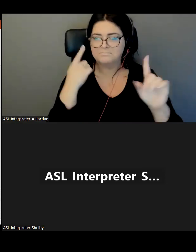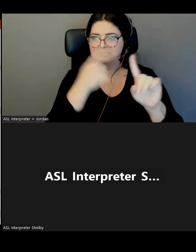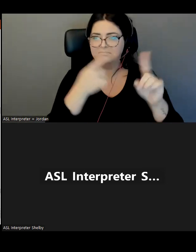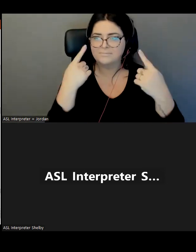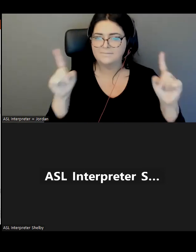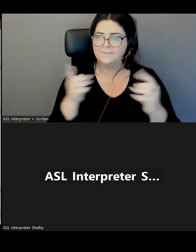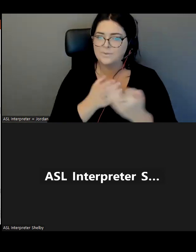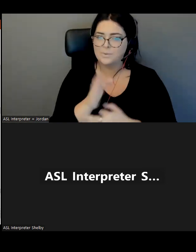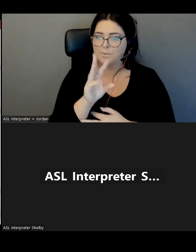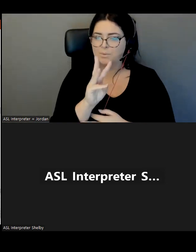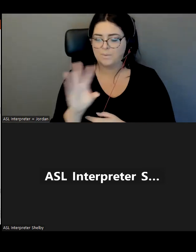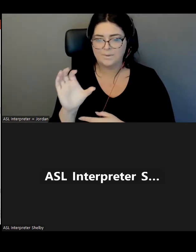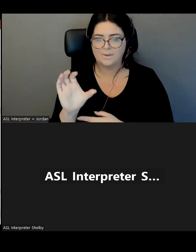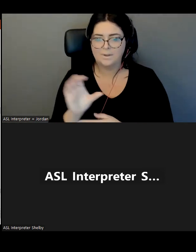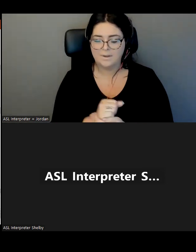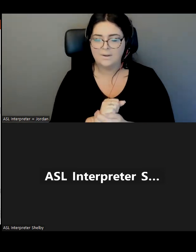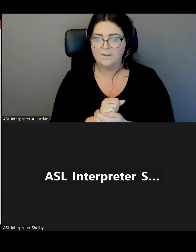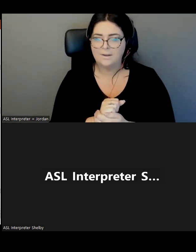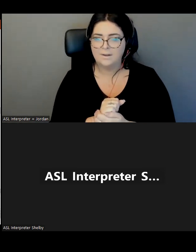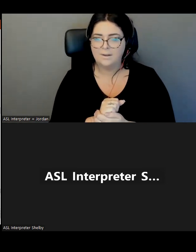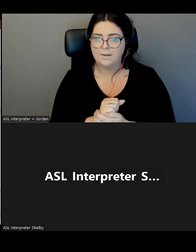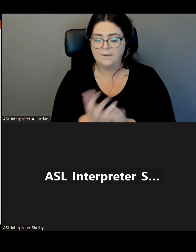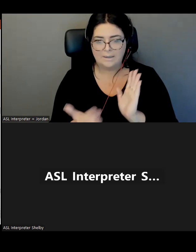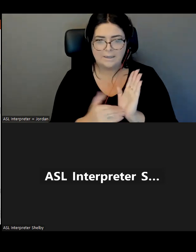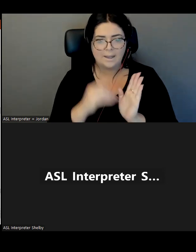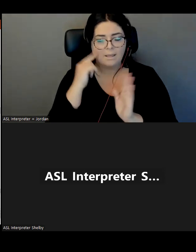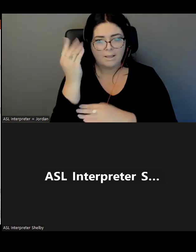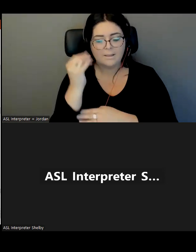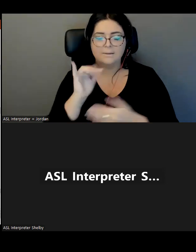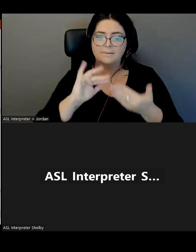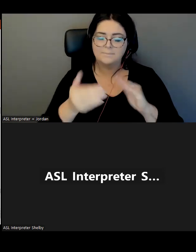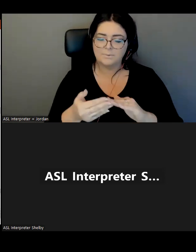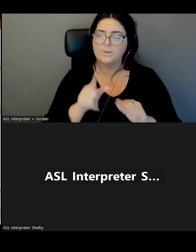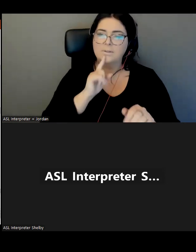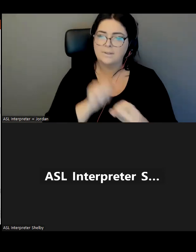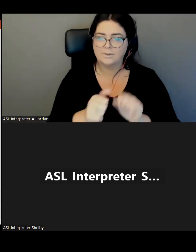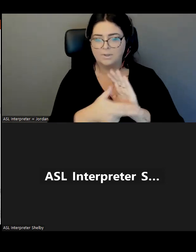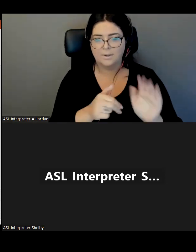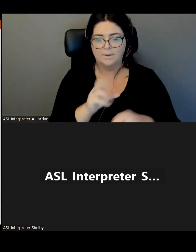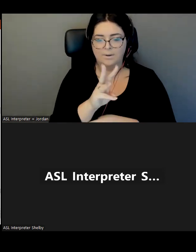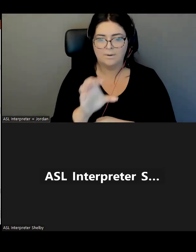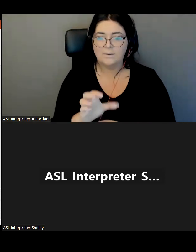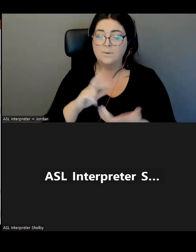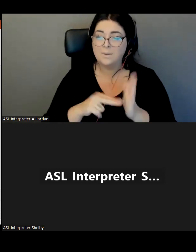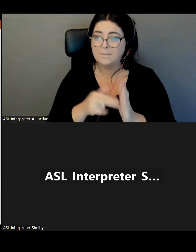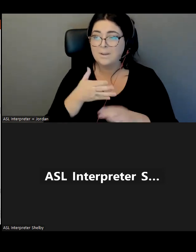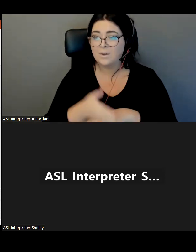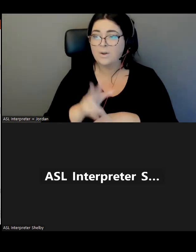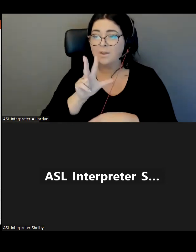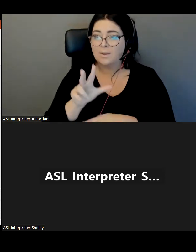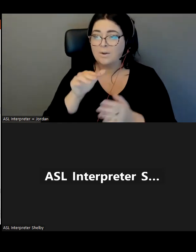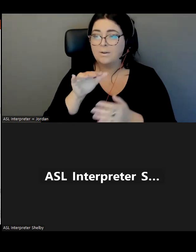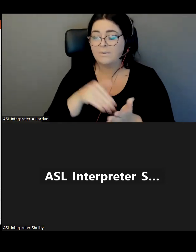the coalitions, but, you know, thinking that the coalitions are the community. So that's over 3,400